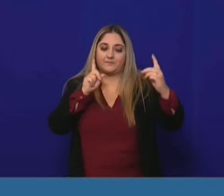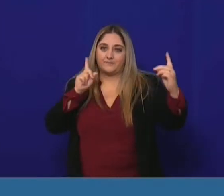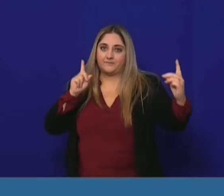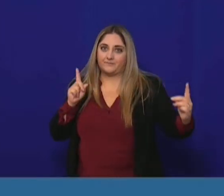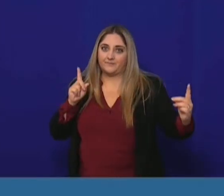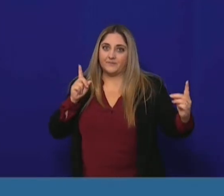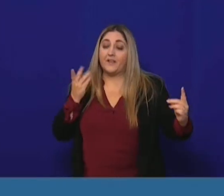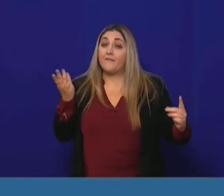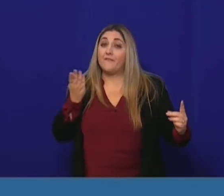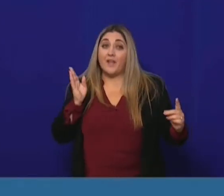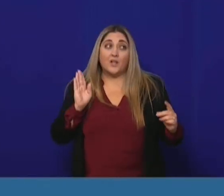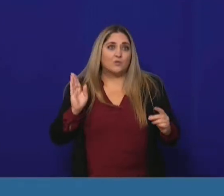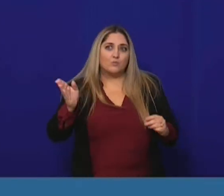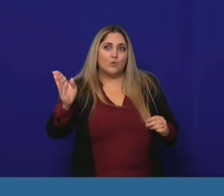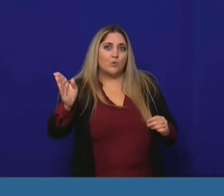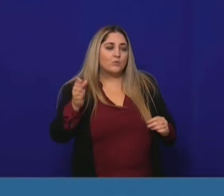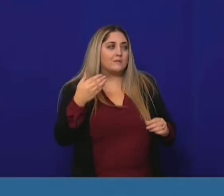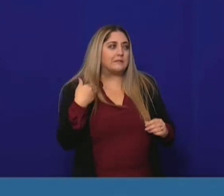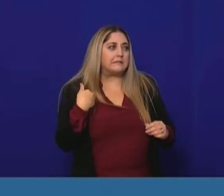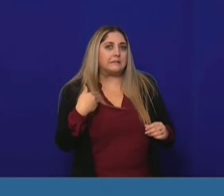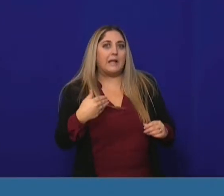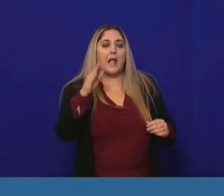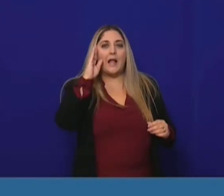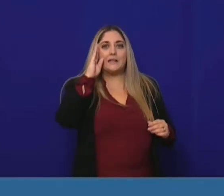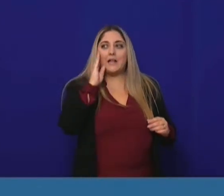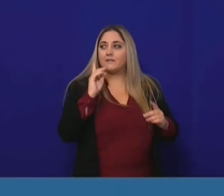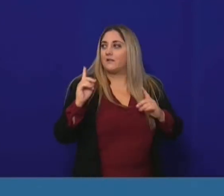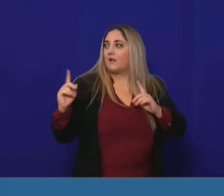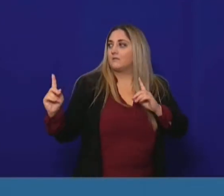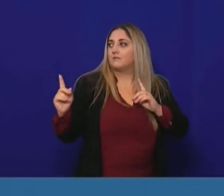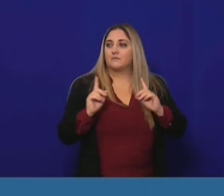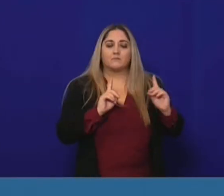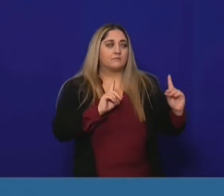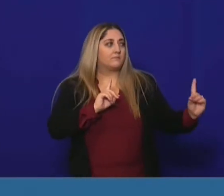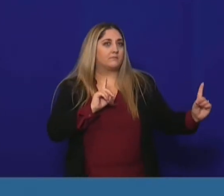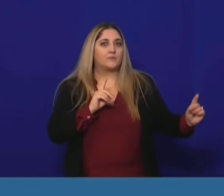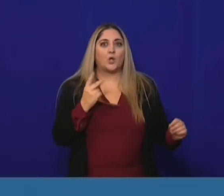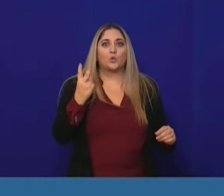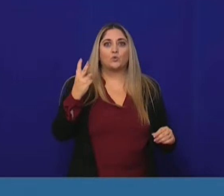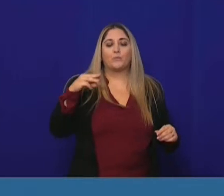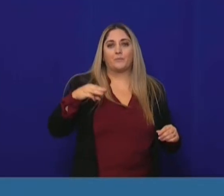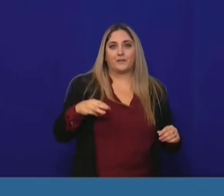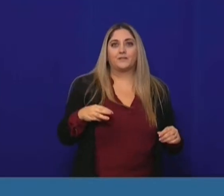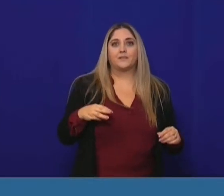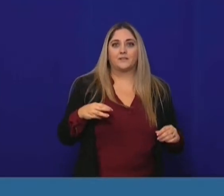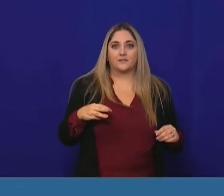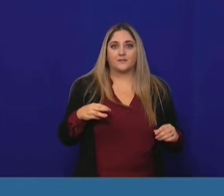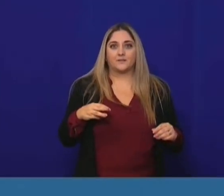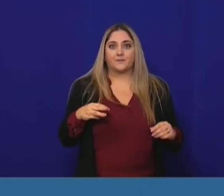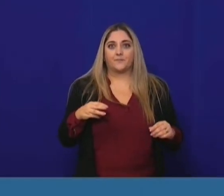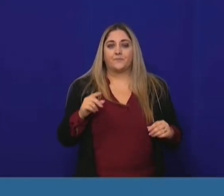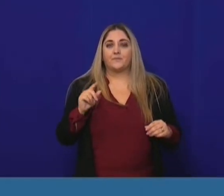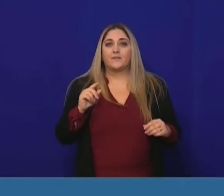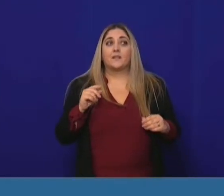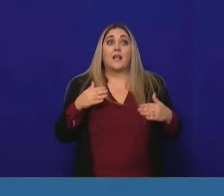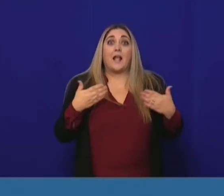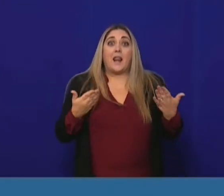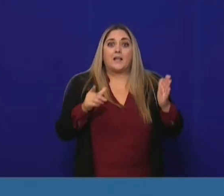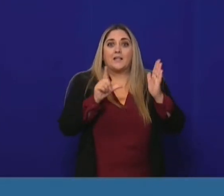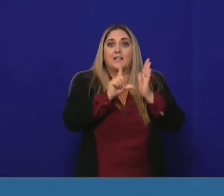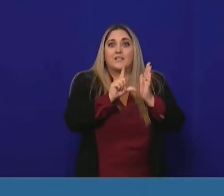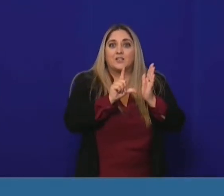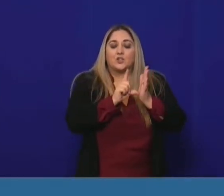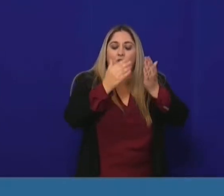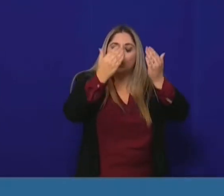kull fejn tkun inti għandek toqgħod attent li tevita li tersaq qrib ta' persuni oħrajn. U għalhekk hemm dawk il-liġijiet